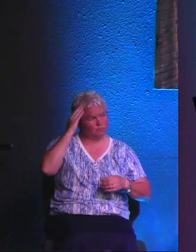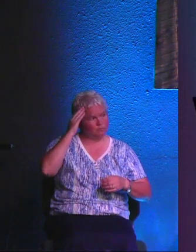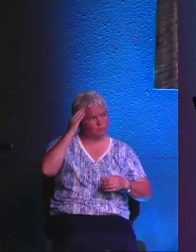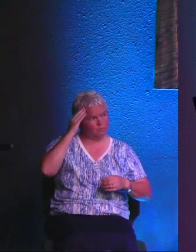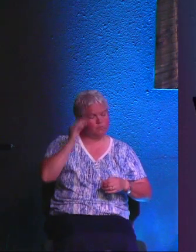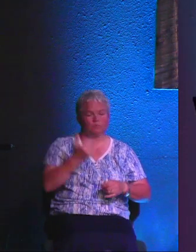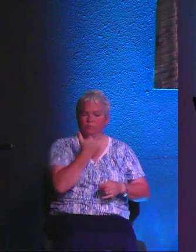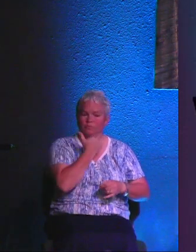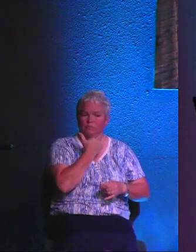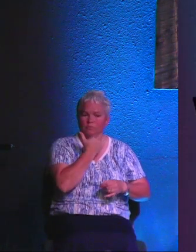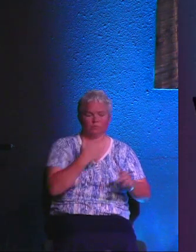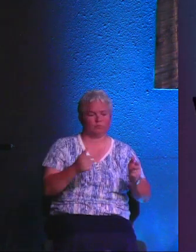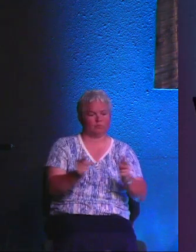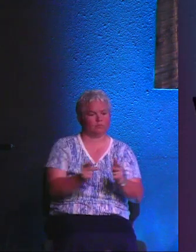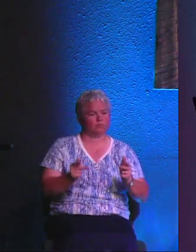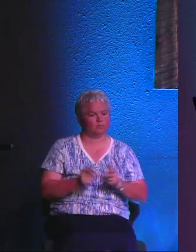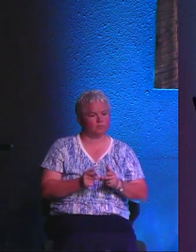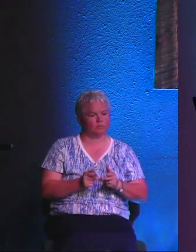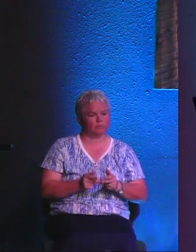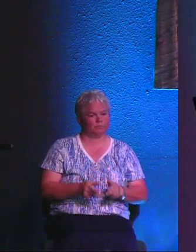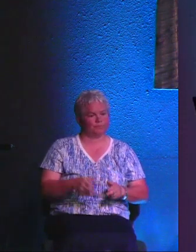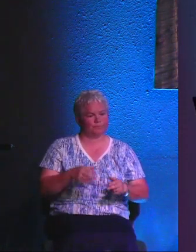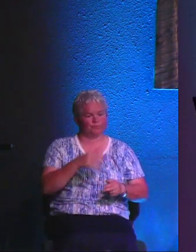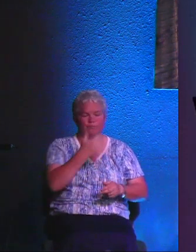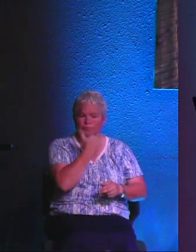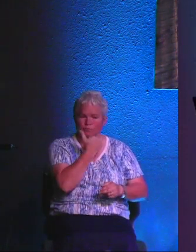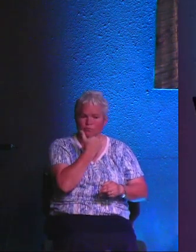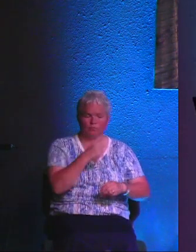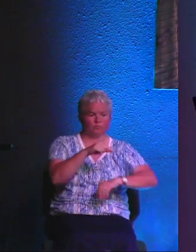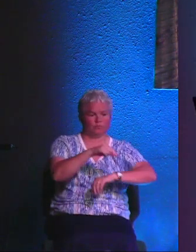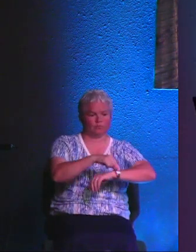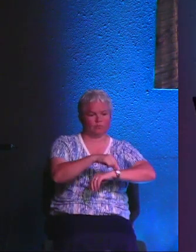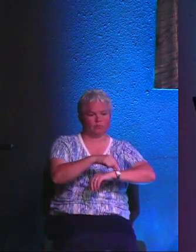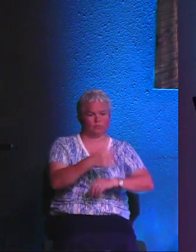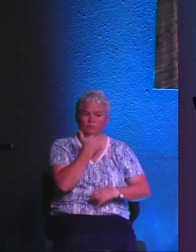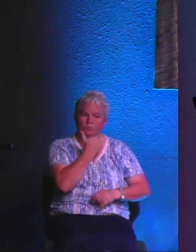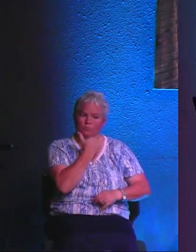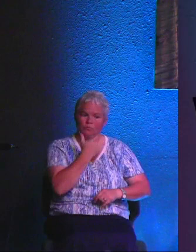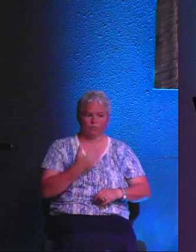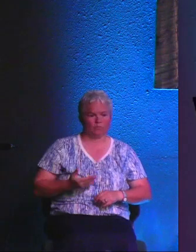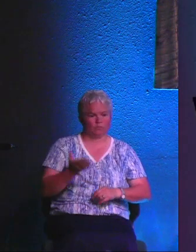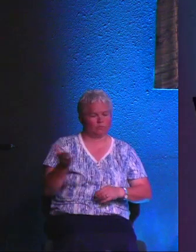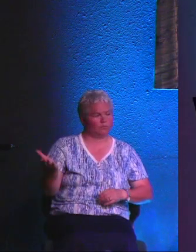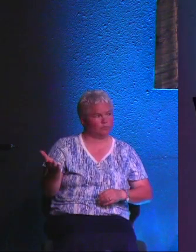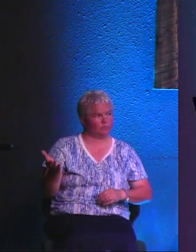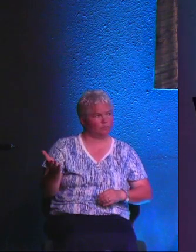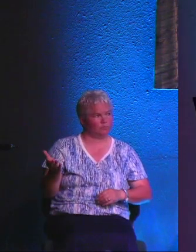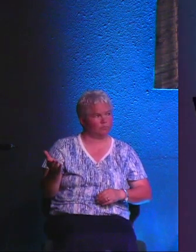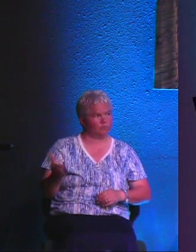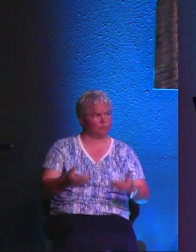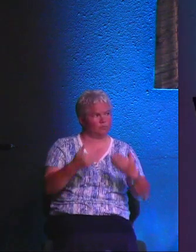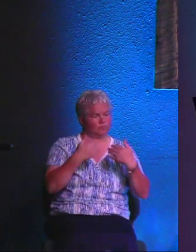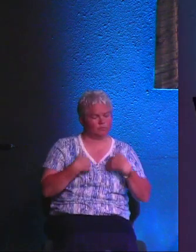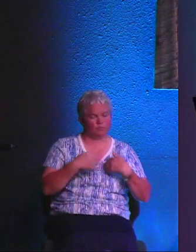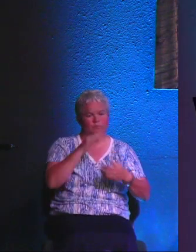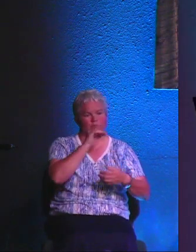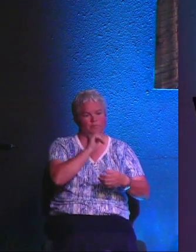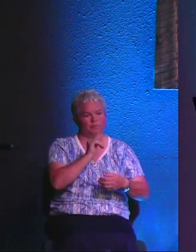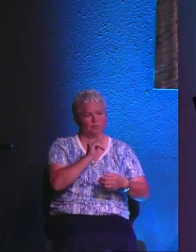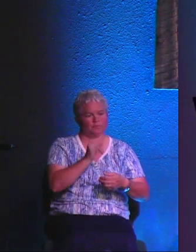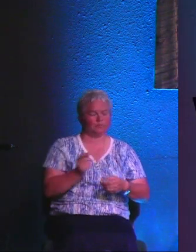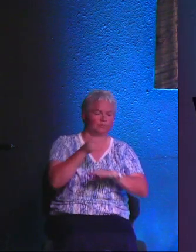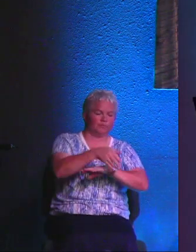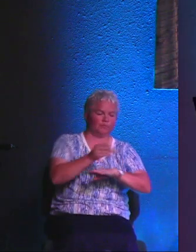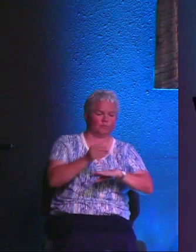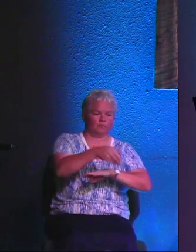I wasn't in the wrong places, at the wrong times, doing all the wrong things, I would not have been endangering my